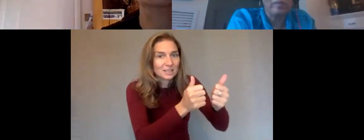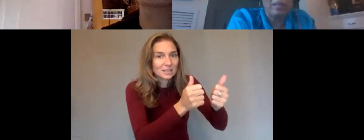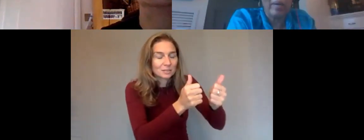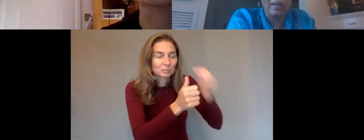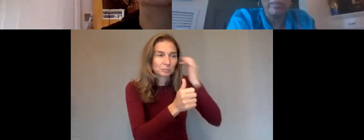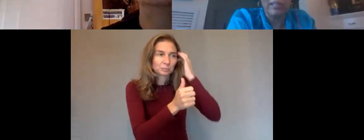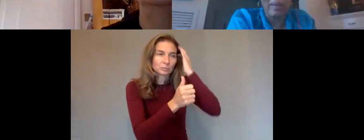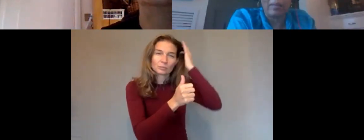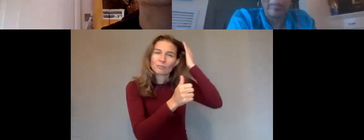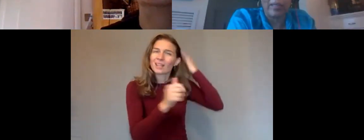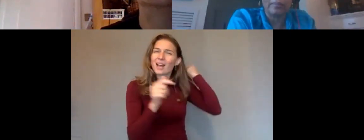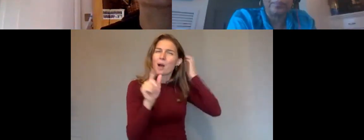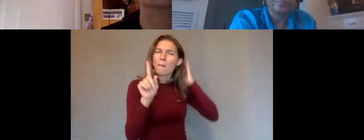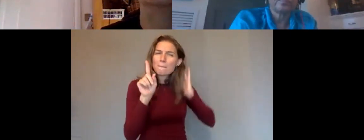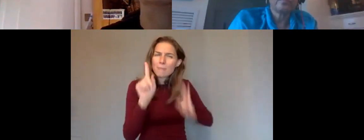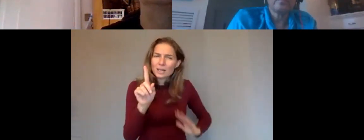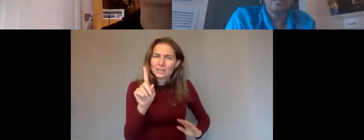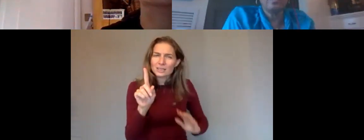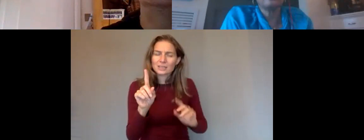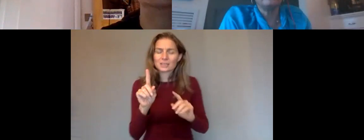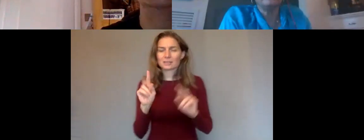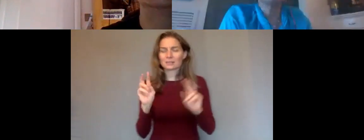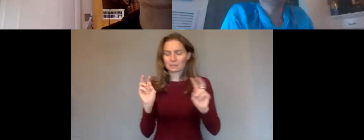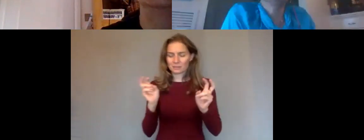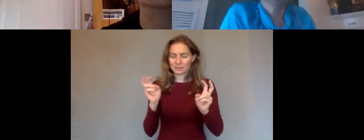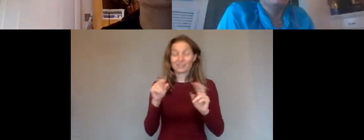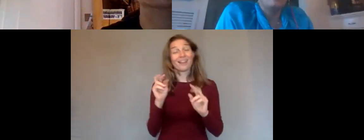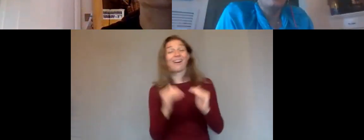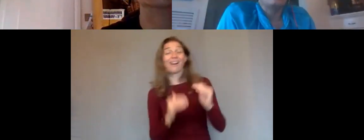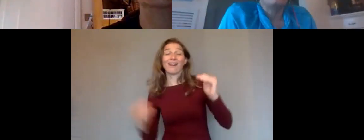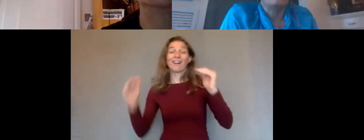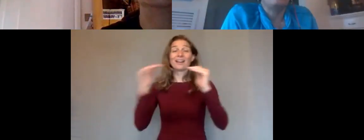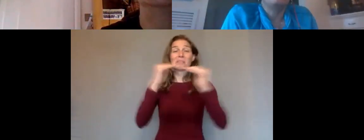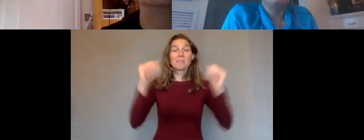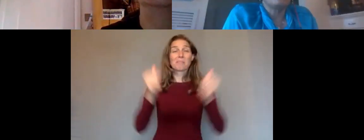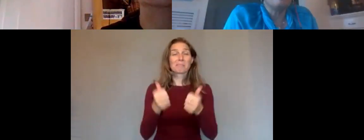unpacking what we mean by building back better. I think we need to be